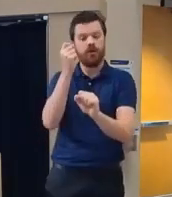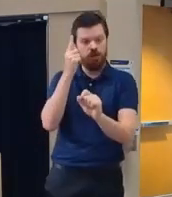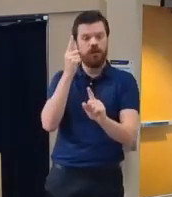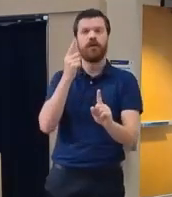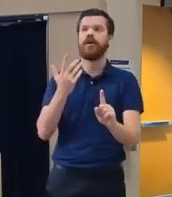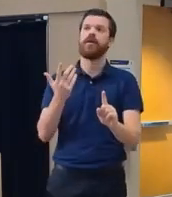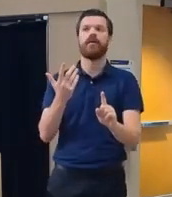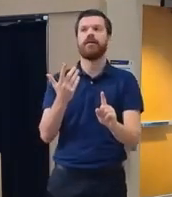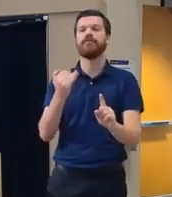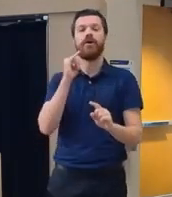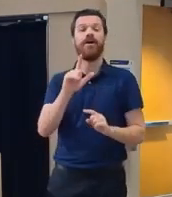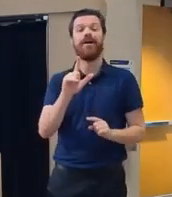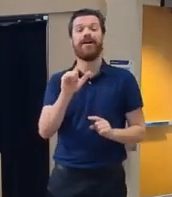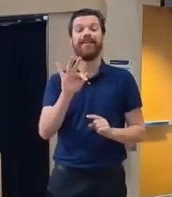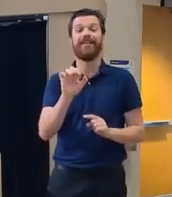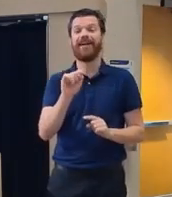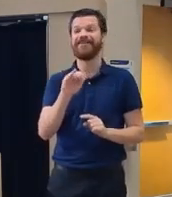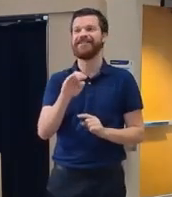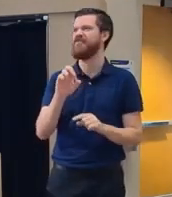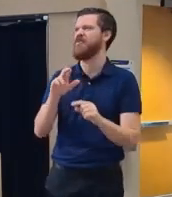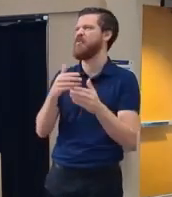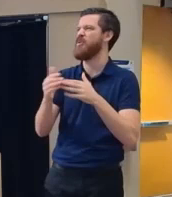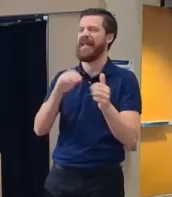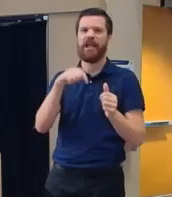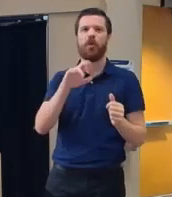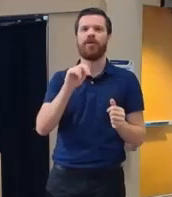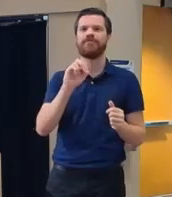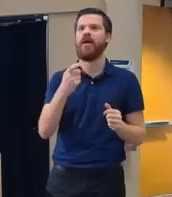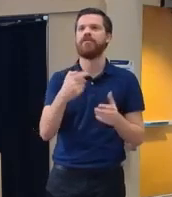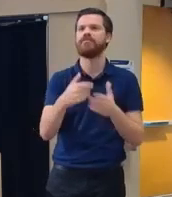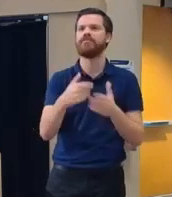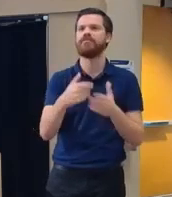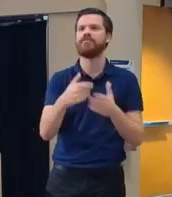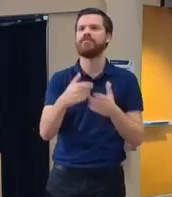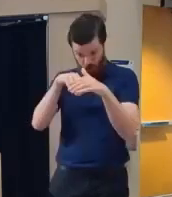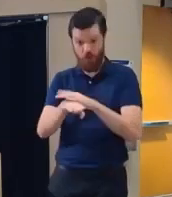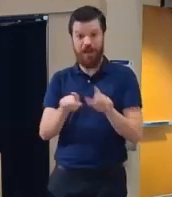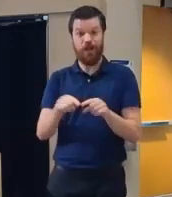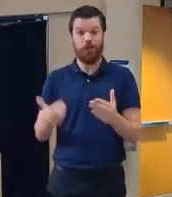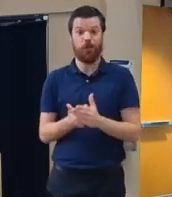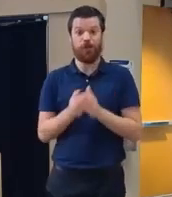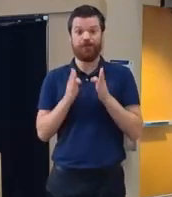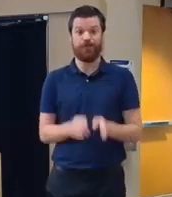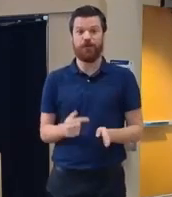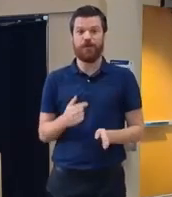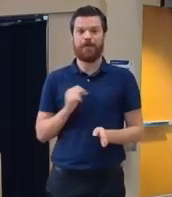unlike, Lifetime or whatever you guys have here, Equinox or whatever, where even when I go in as a new member, I'm like kind of